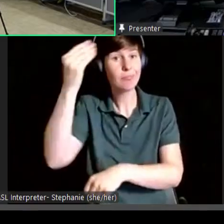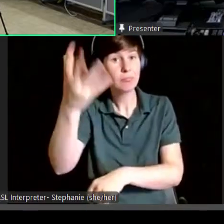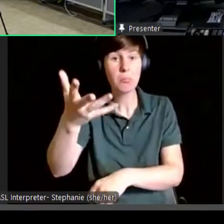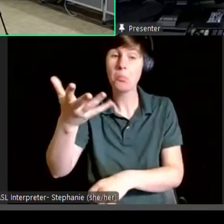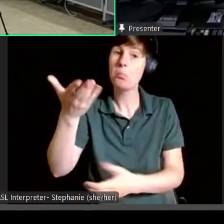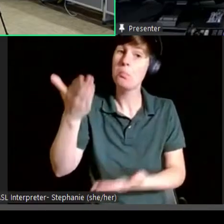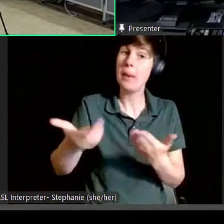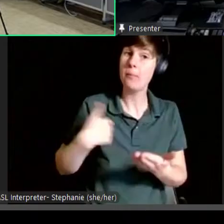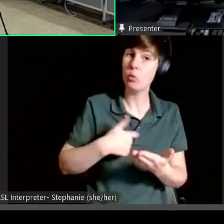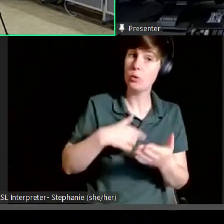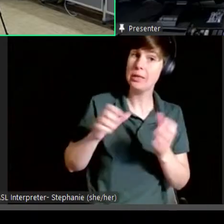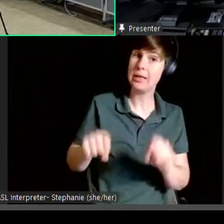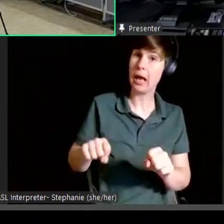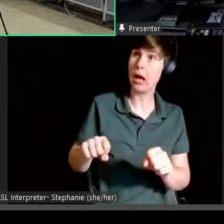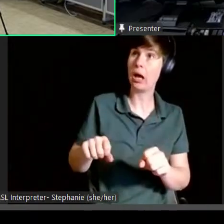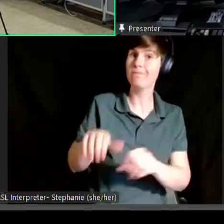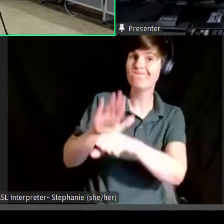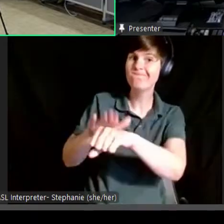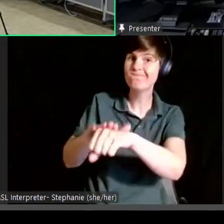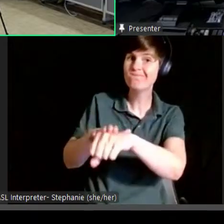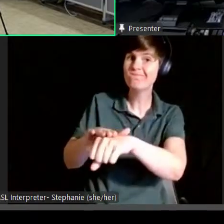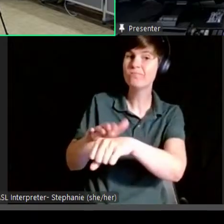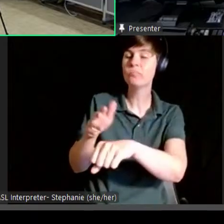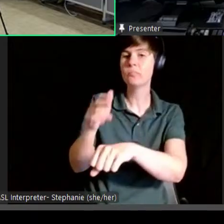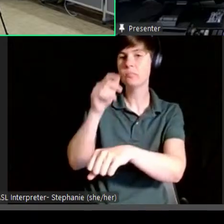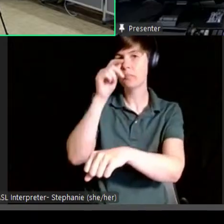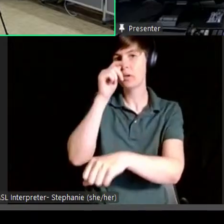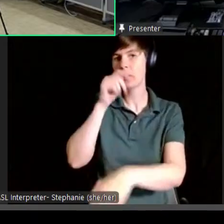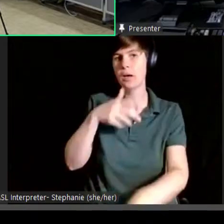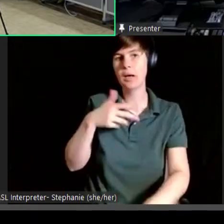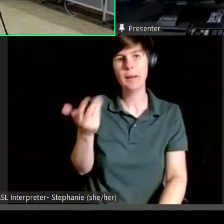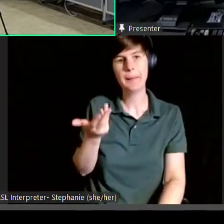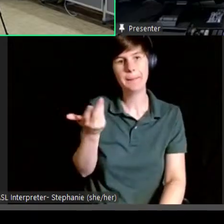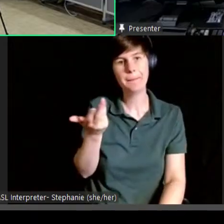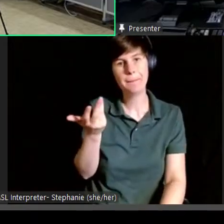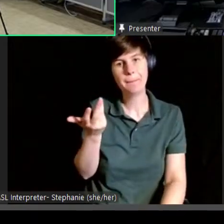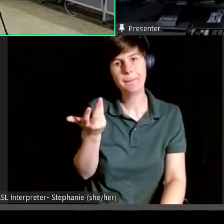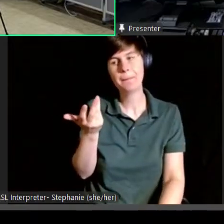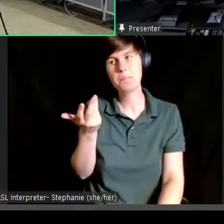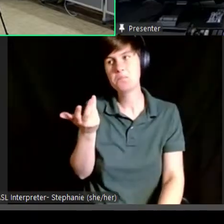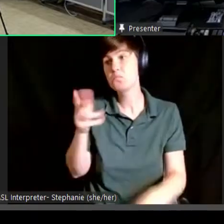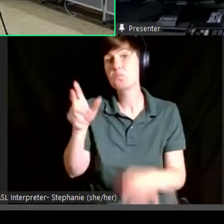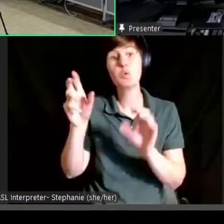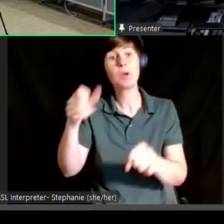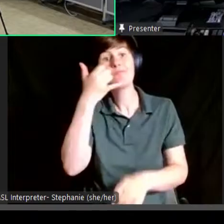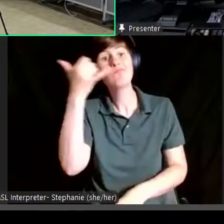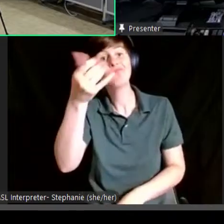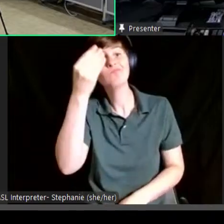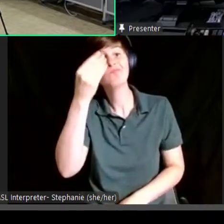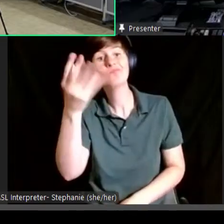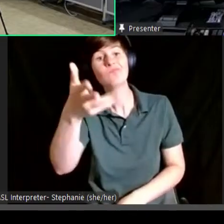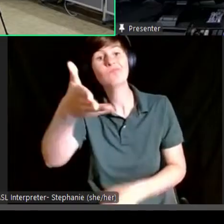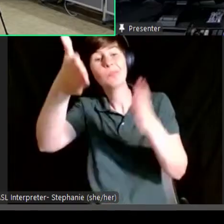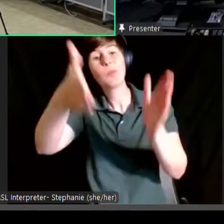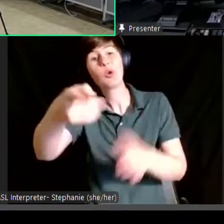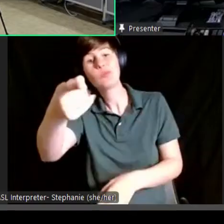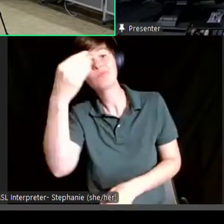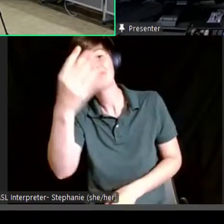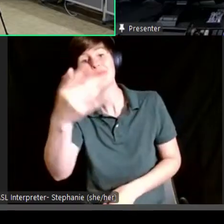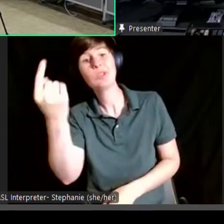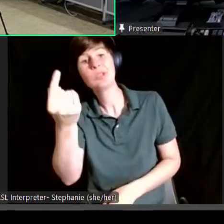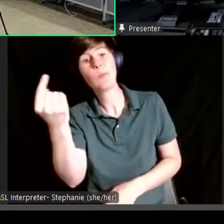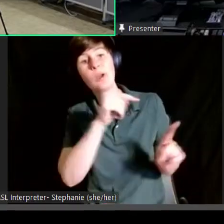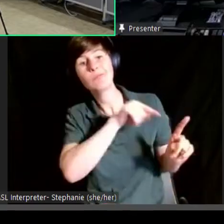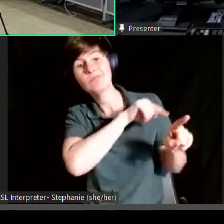automated? Can there be a little sign happening like in that train coming like, hey, you have someone who's going to come? I don't know. Just thinking if there's ways